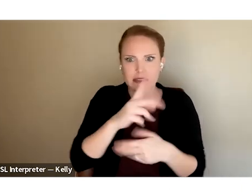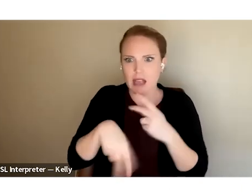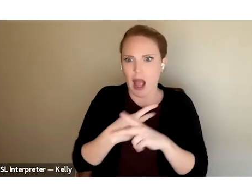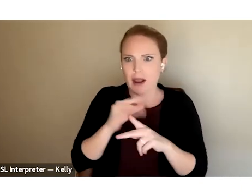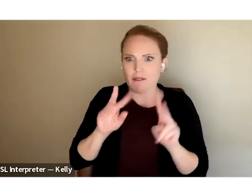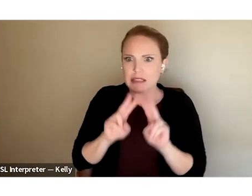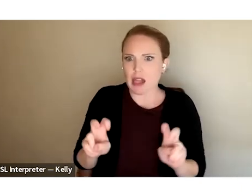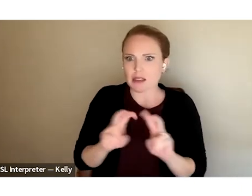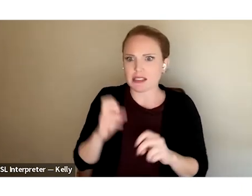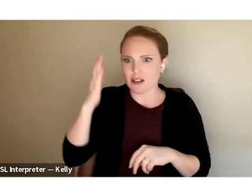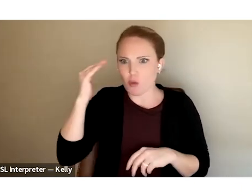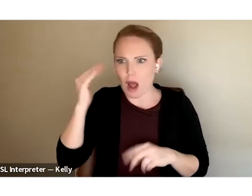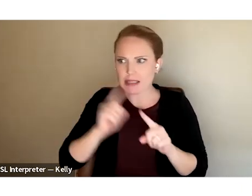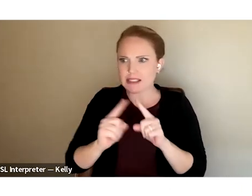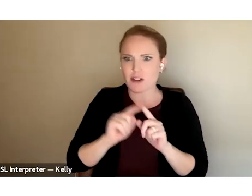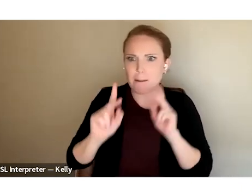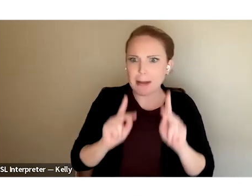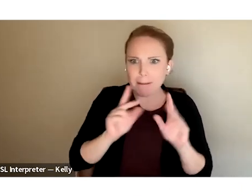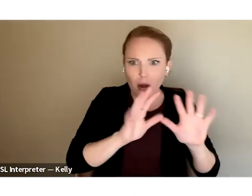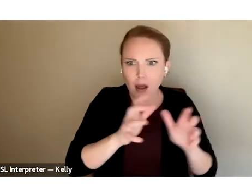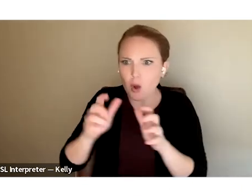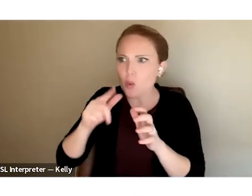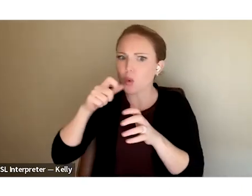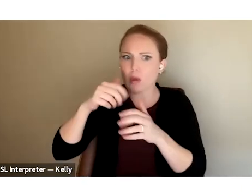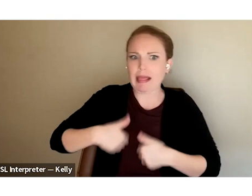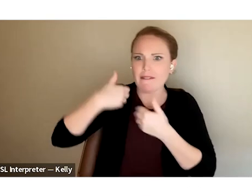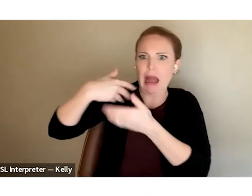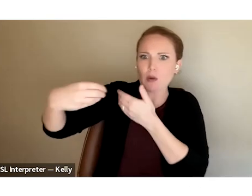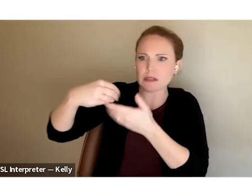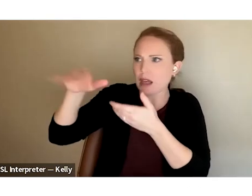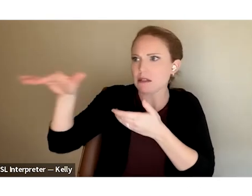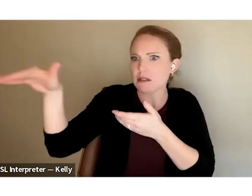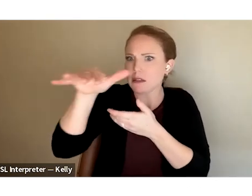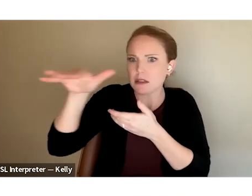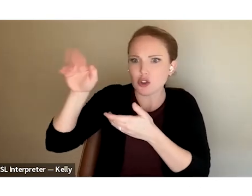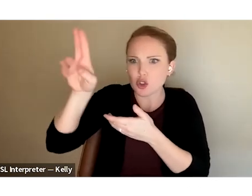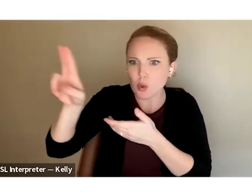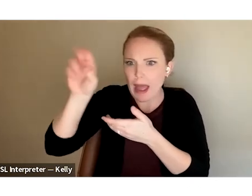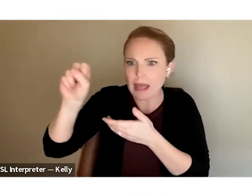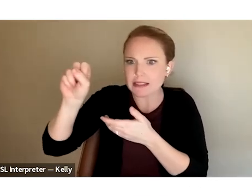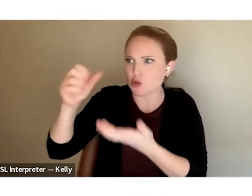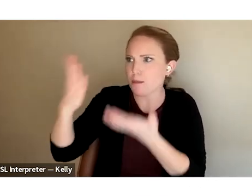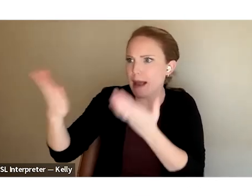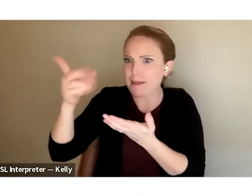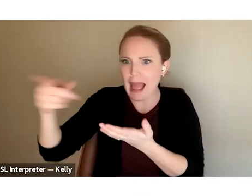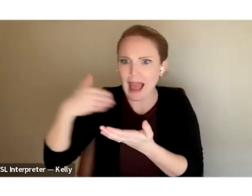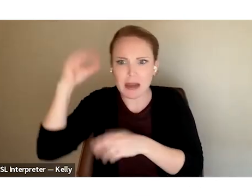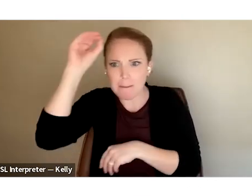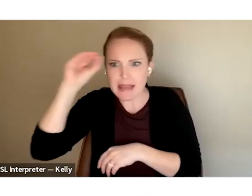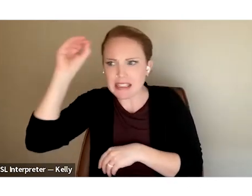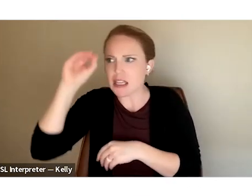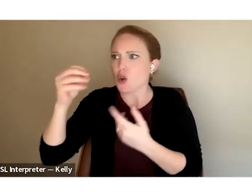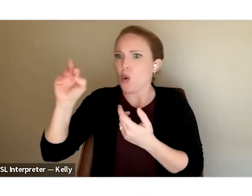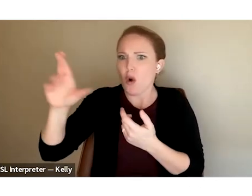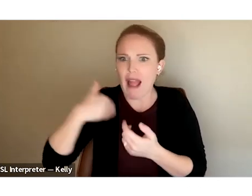why populations outside of the US who might have a critique of America, might have a vendetta against